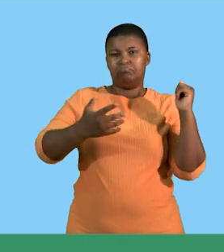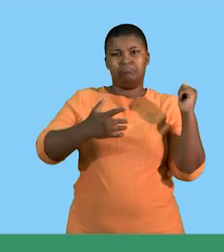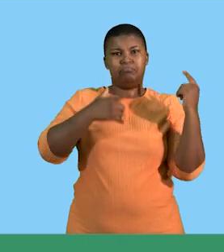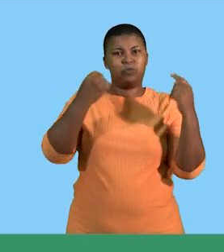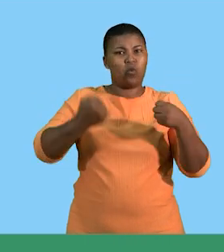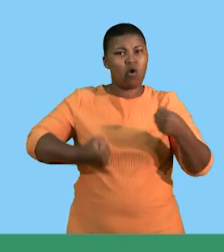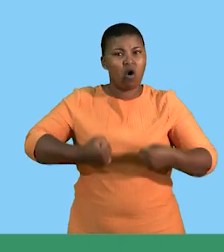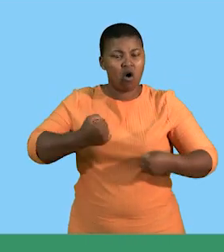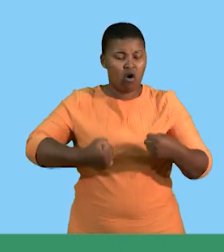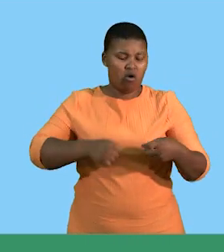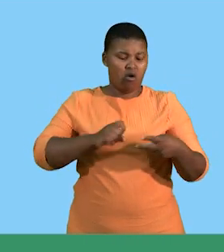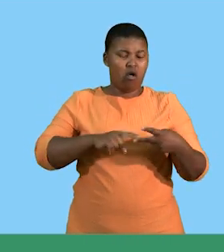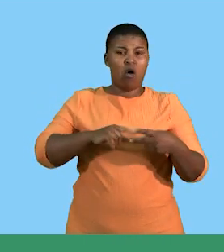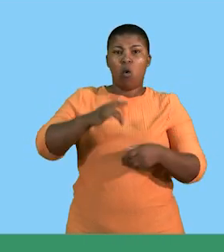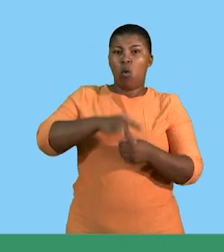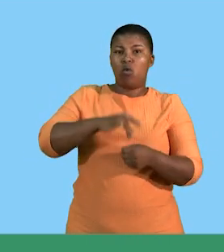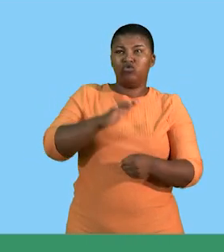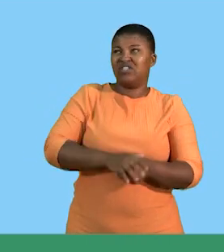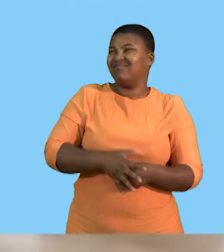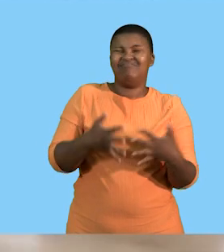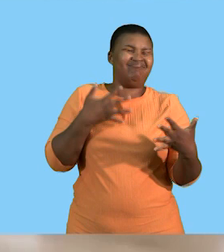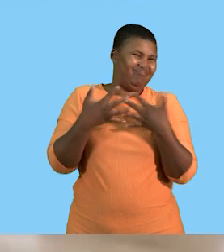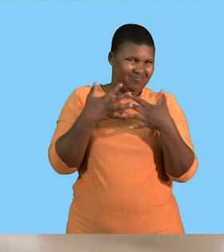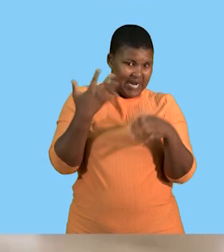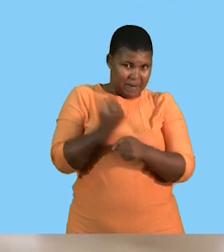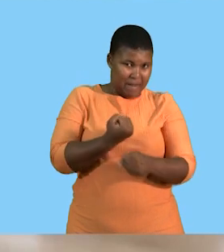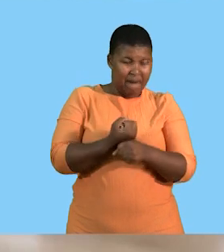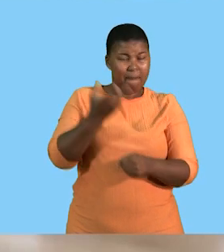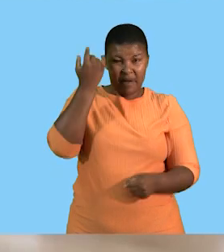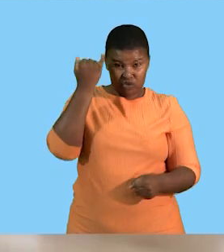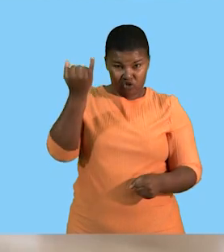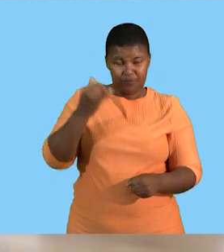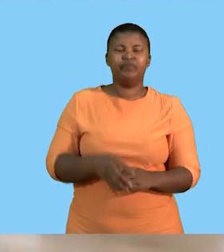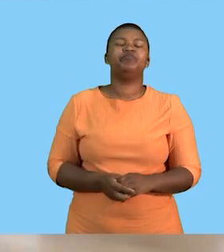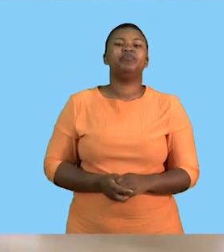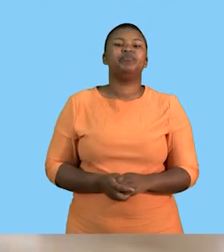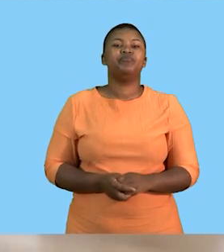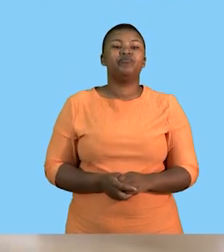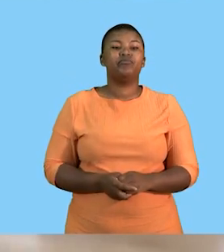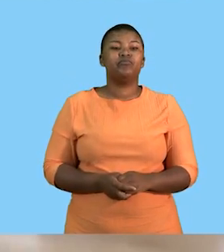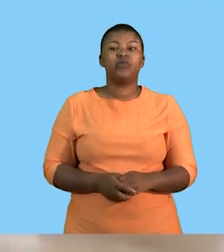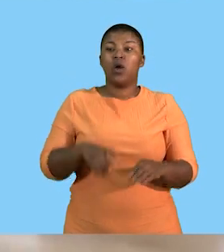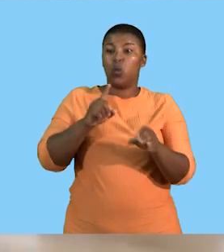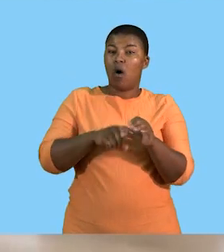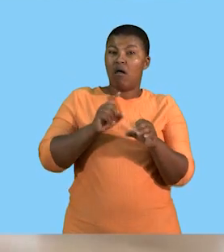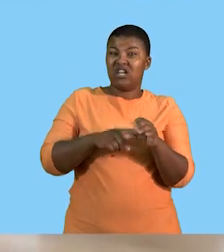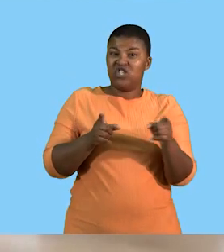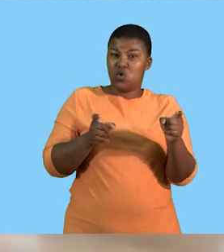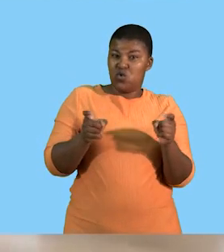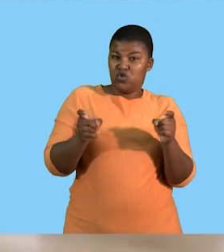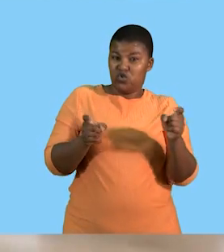or cars or Coca-Cola for that matter. Now, quality control is where